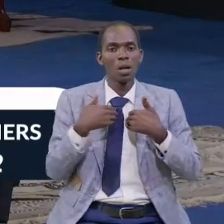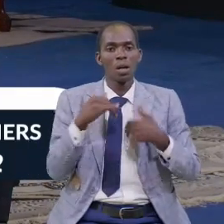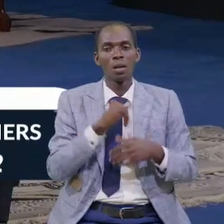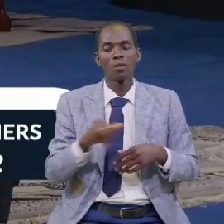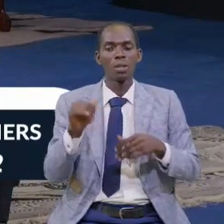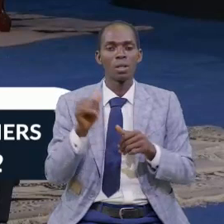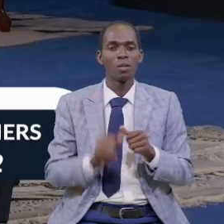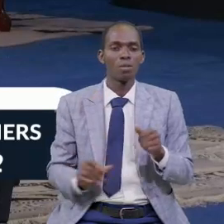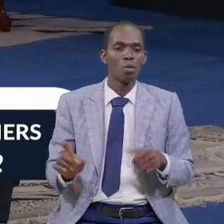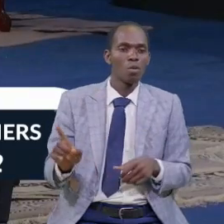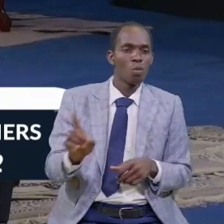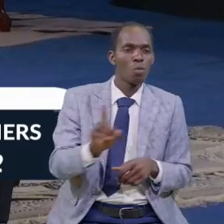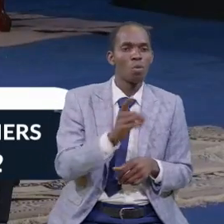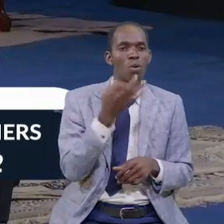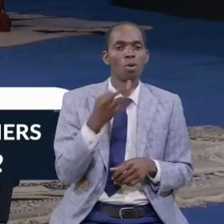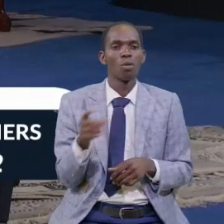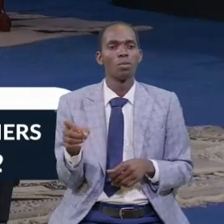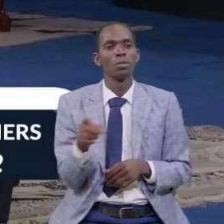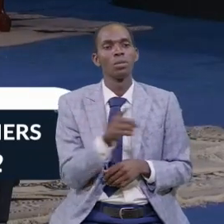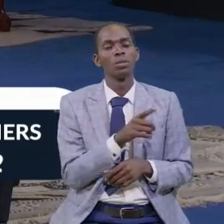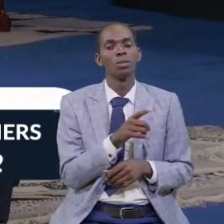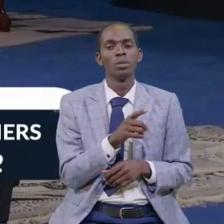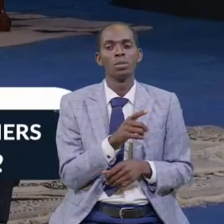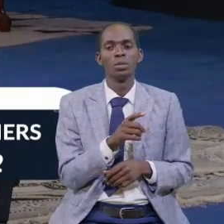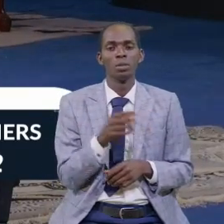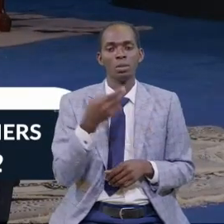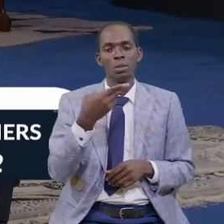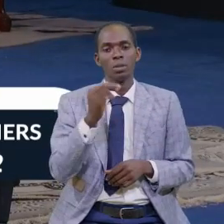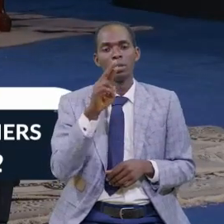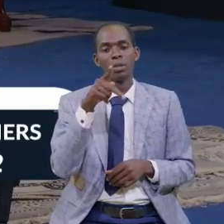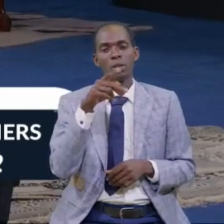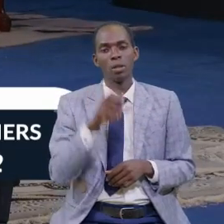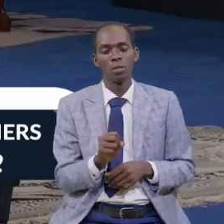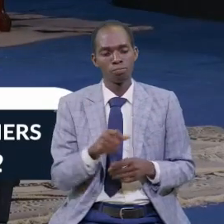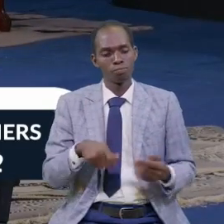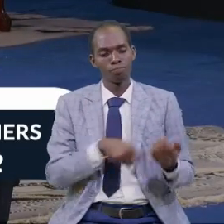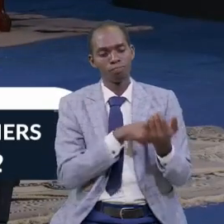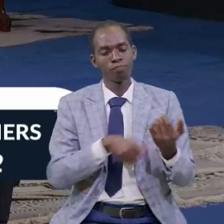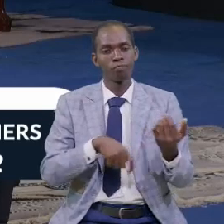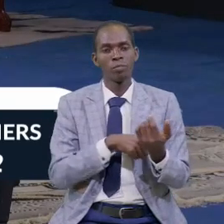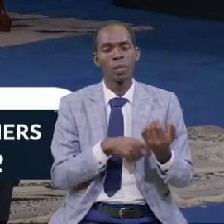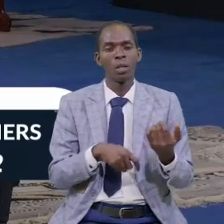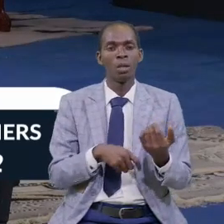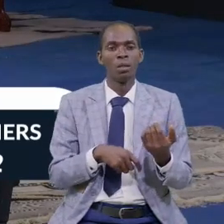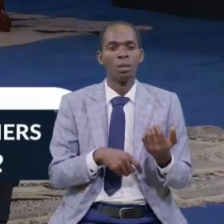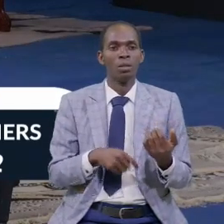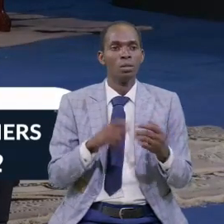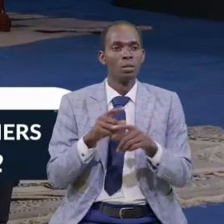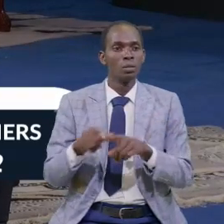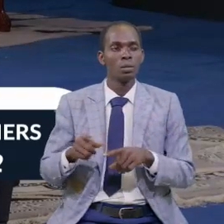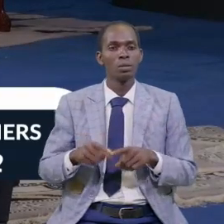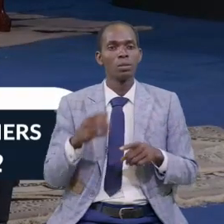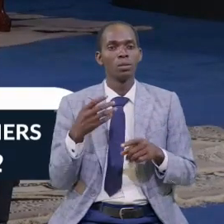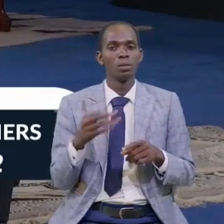of them harps and golden veils full of the odors